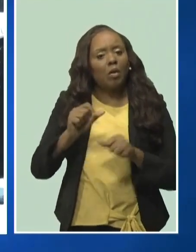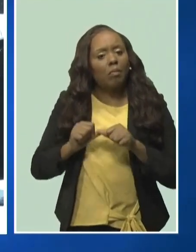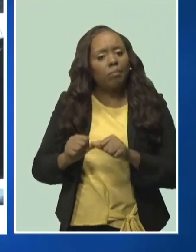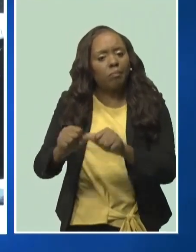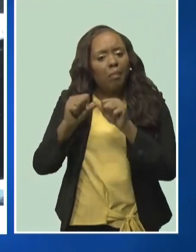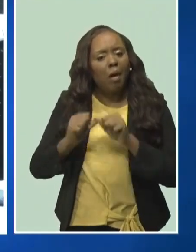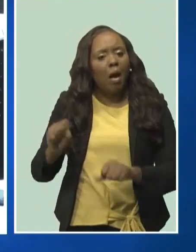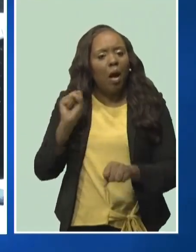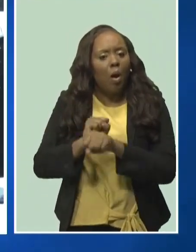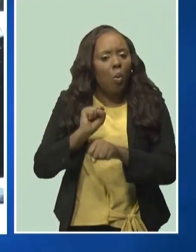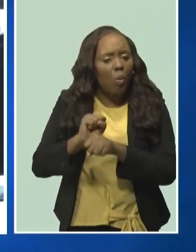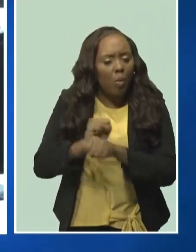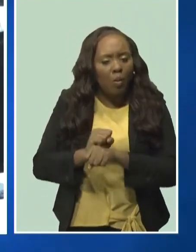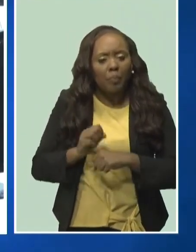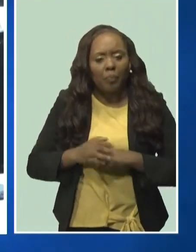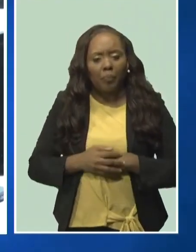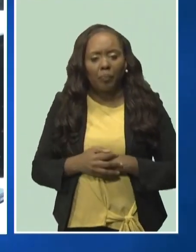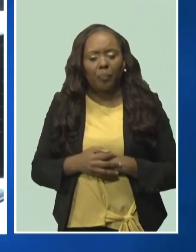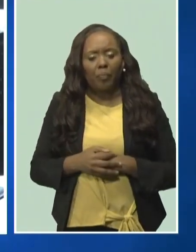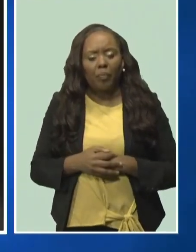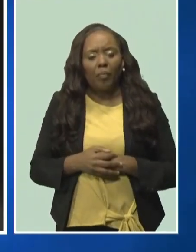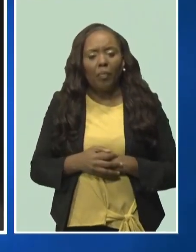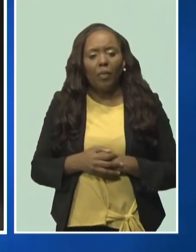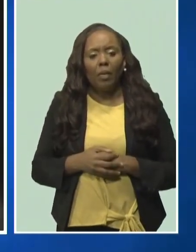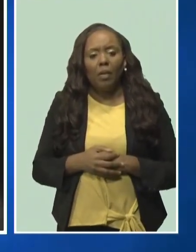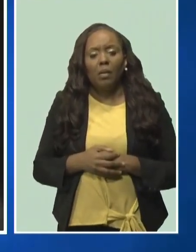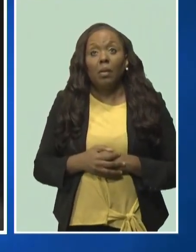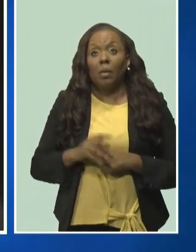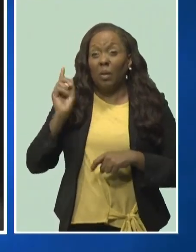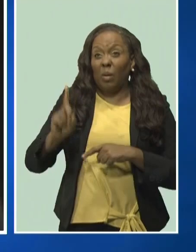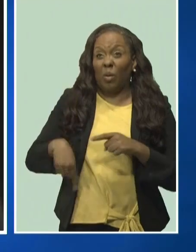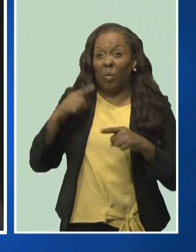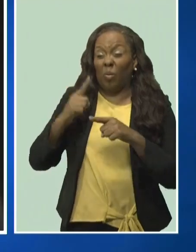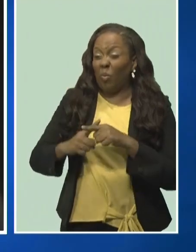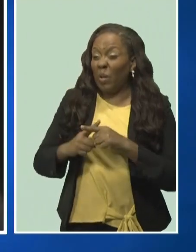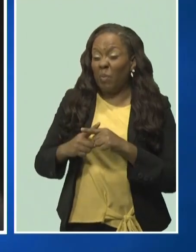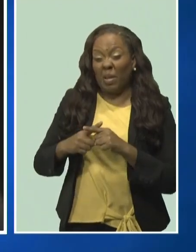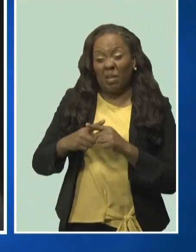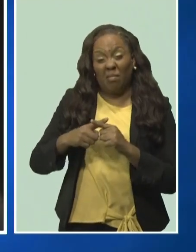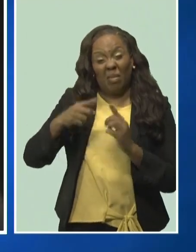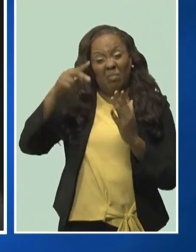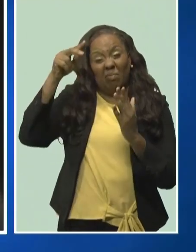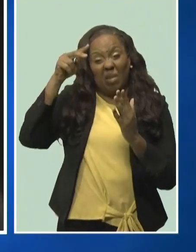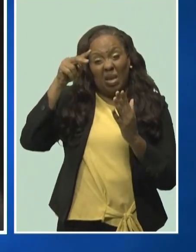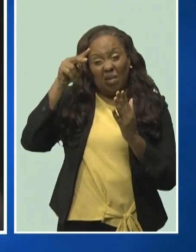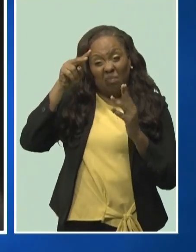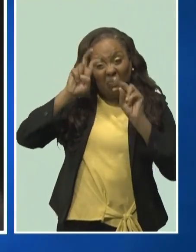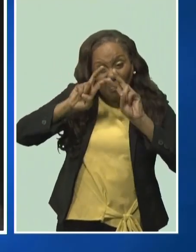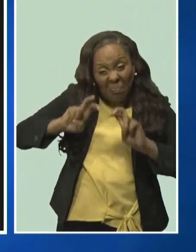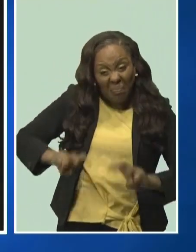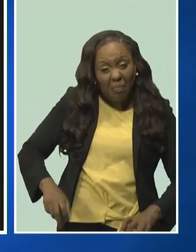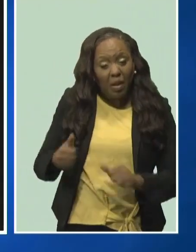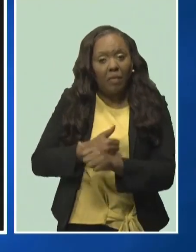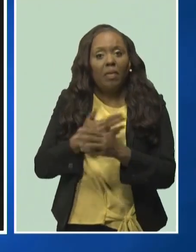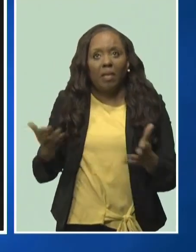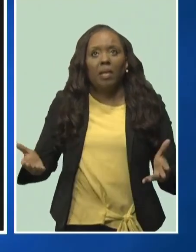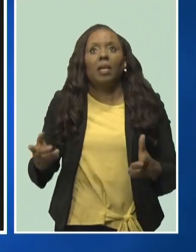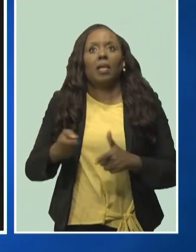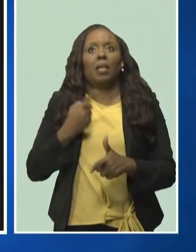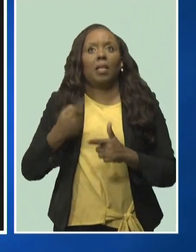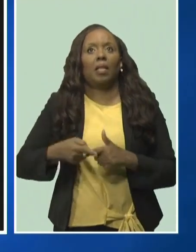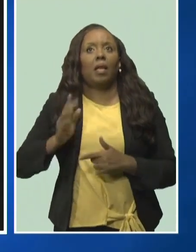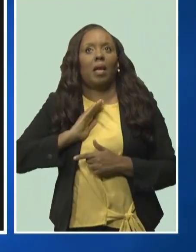when we satisfy them, as I know we will, that we've crossed that particular bridge, then we will get off of